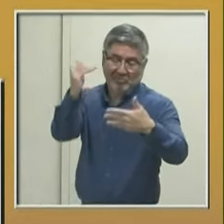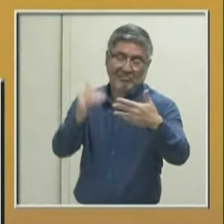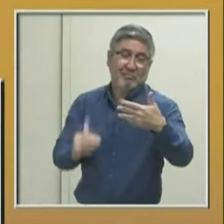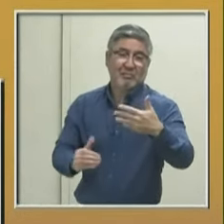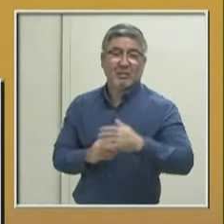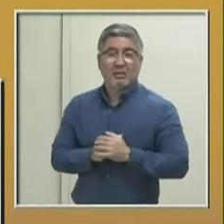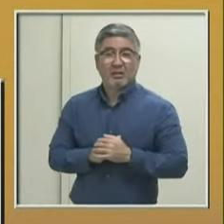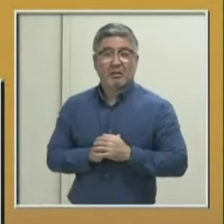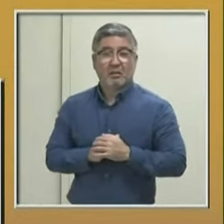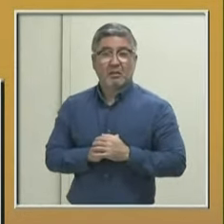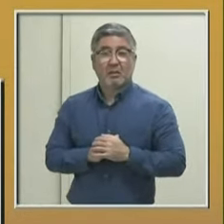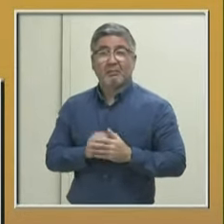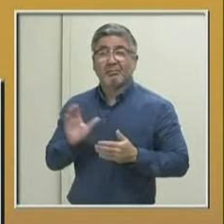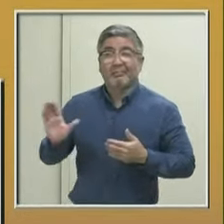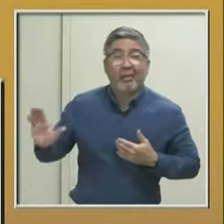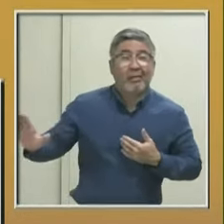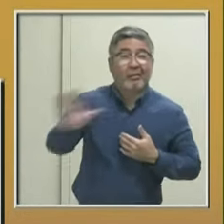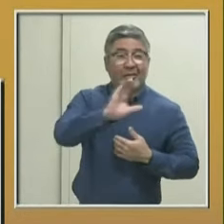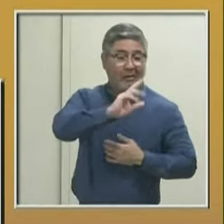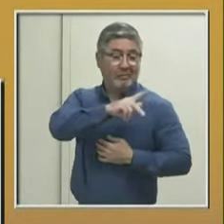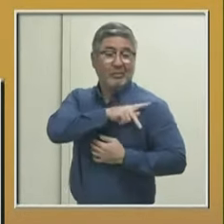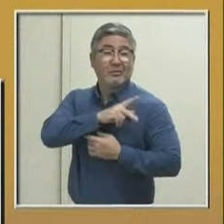the challenges that they've gone through,